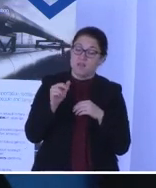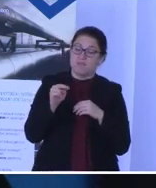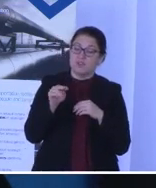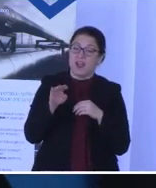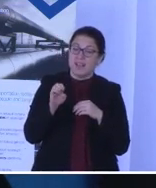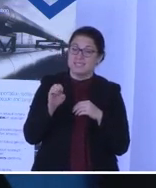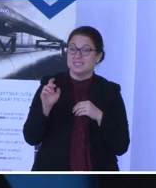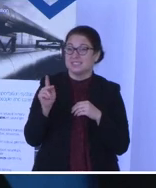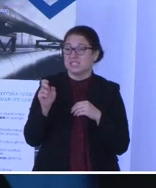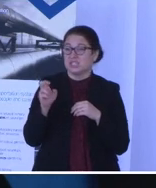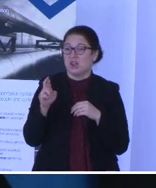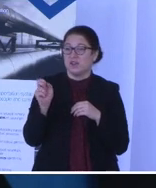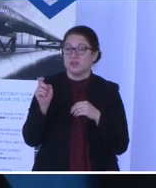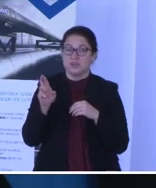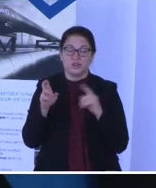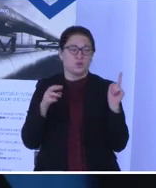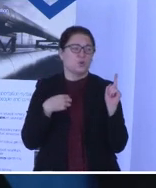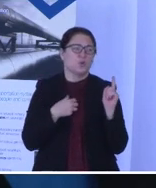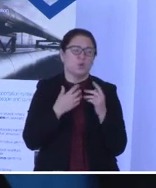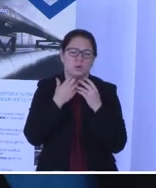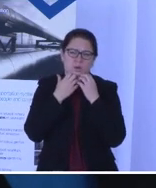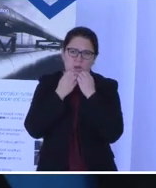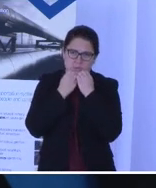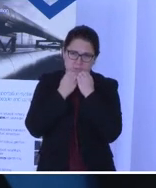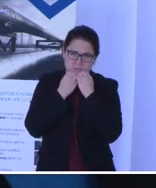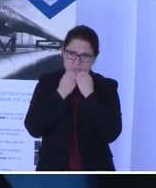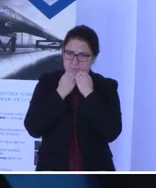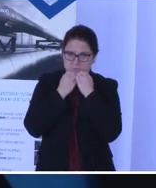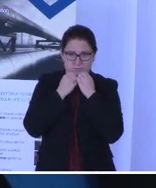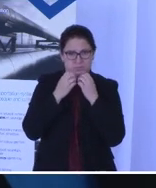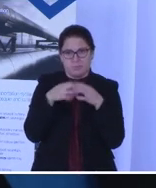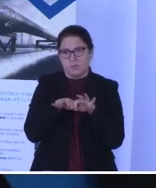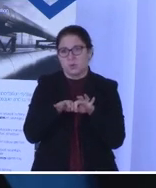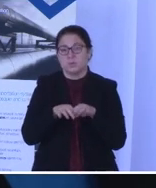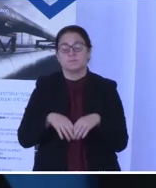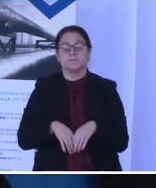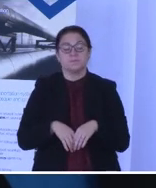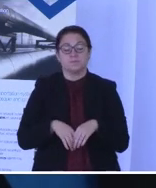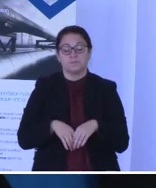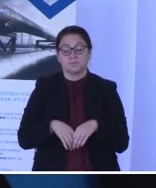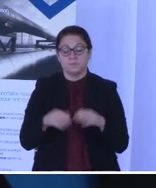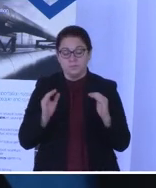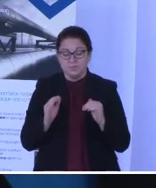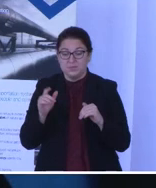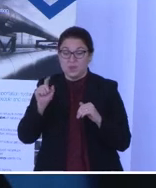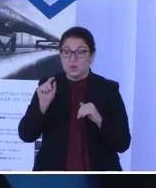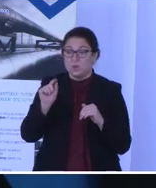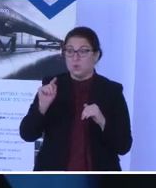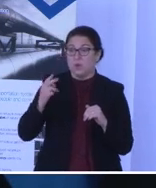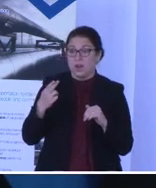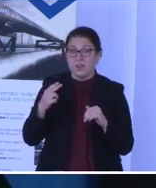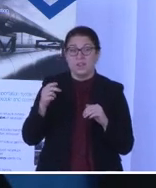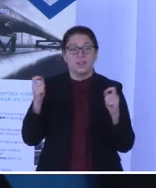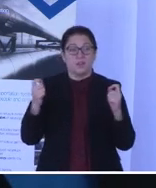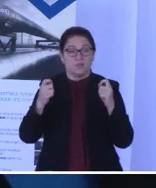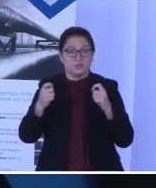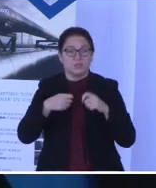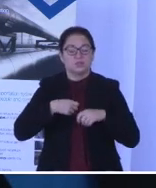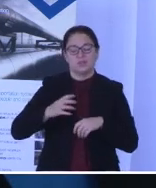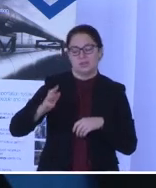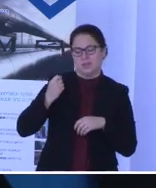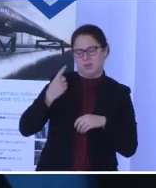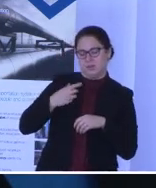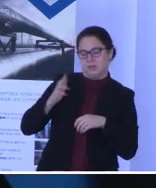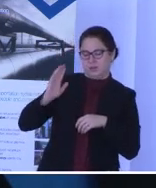view, indeed a national treasure. For our 20th anniversary, upon signing the Aviation and Transportation Security Act of